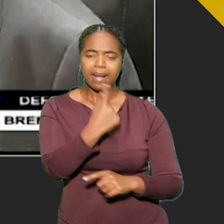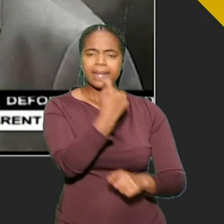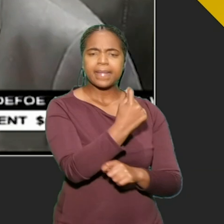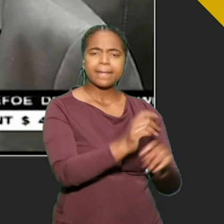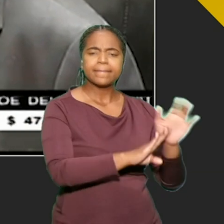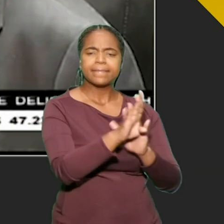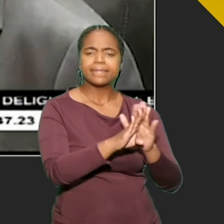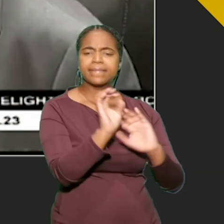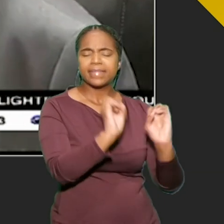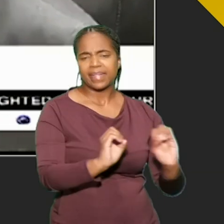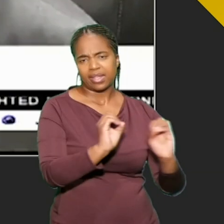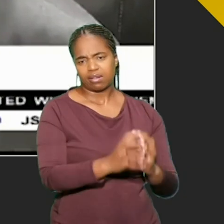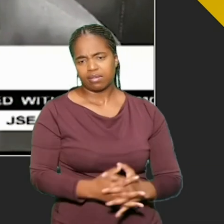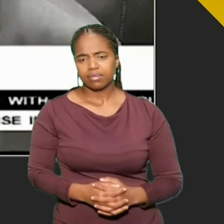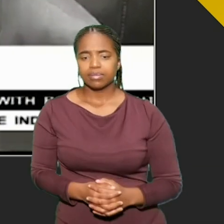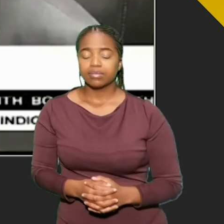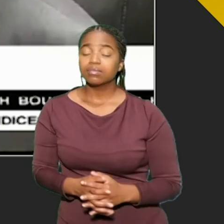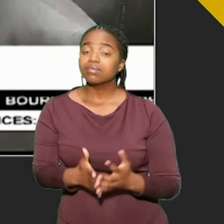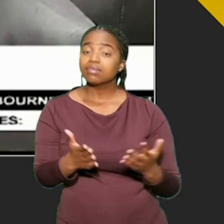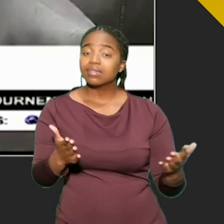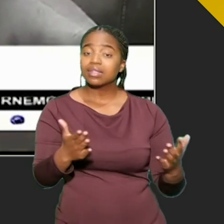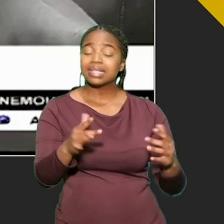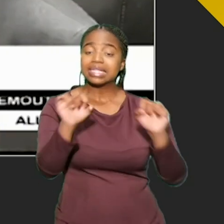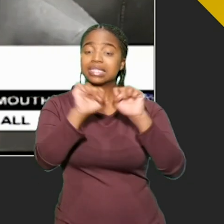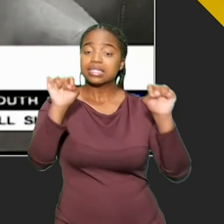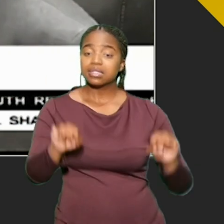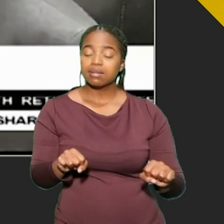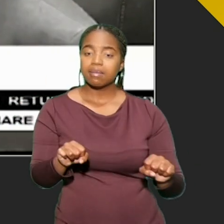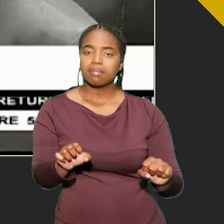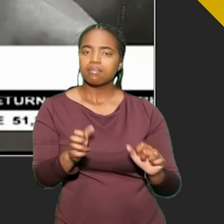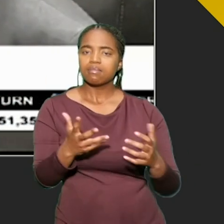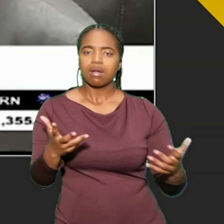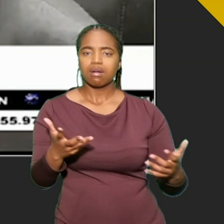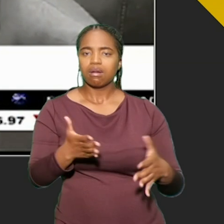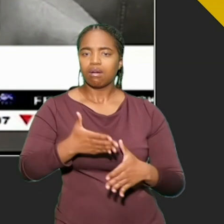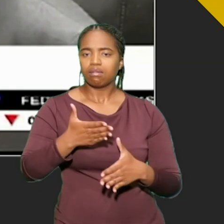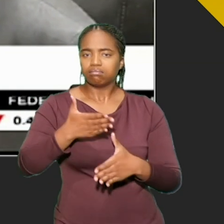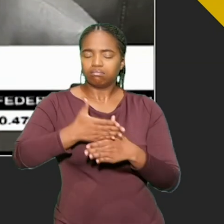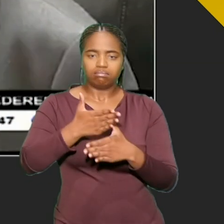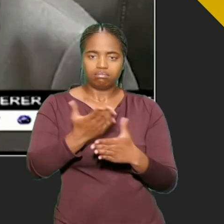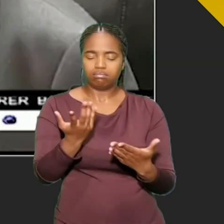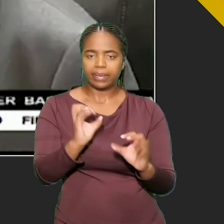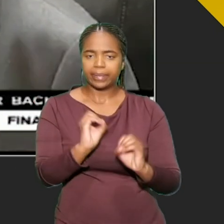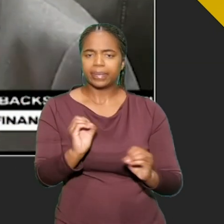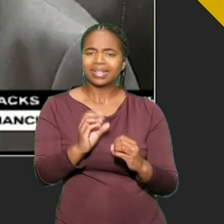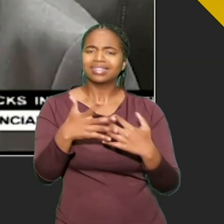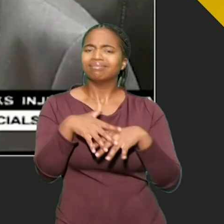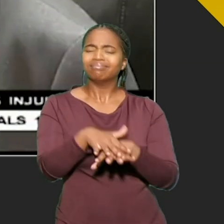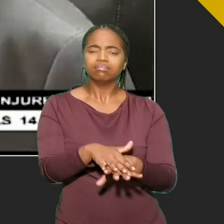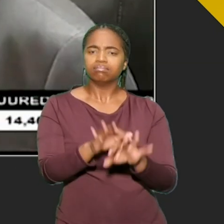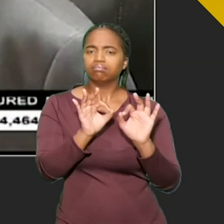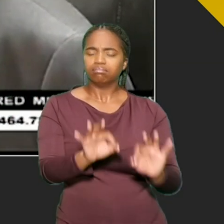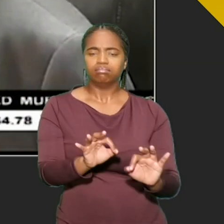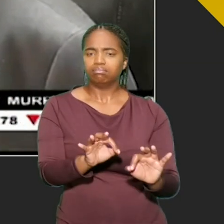are disjointed, they don't are not well coordinated, they're not integrated, and that is a